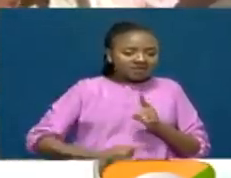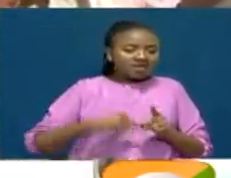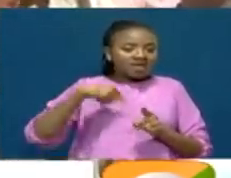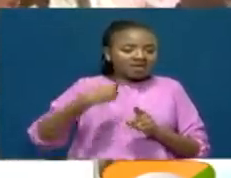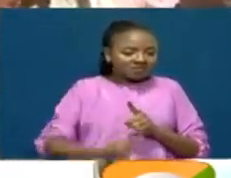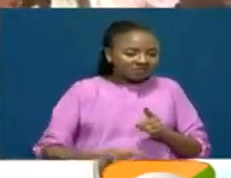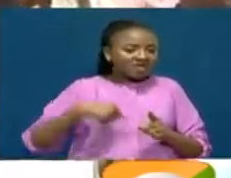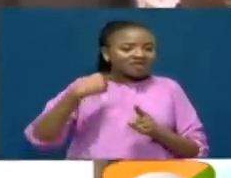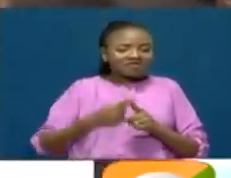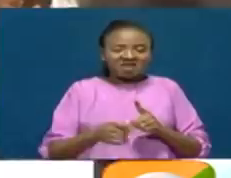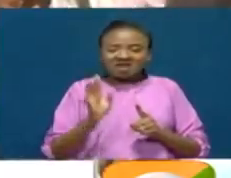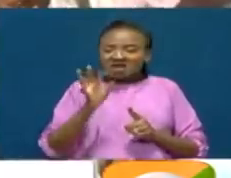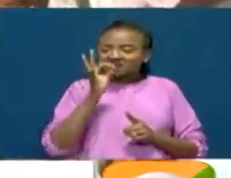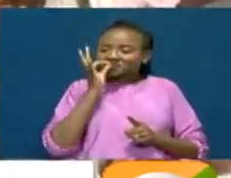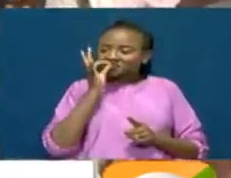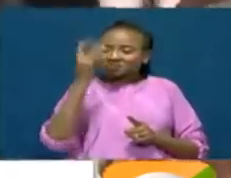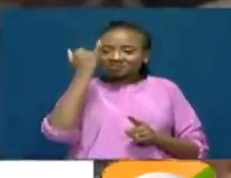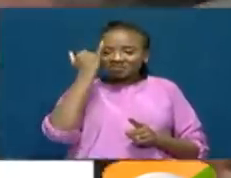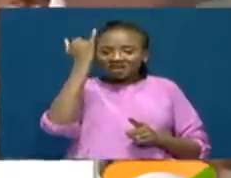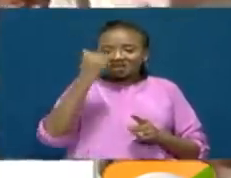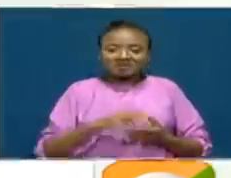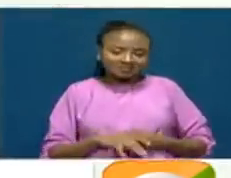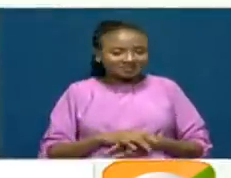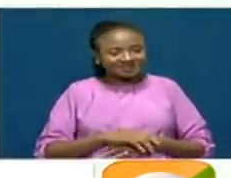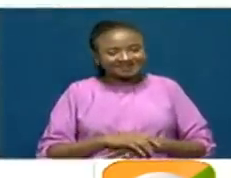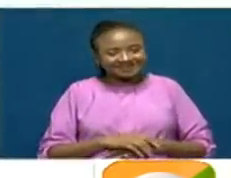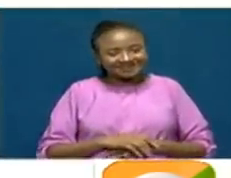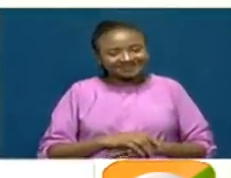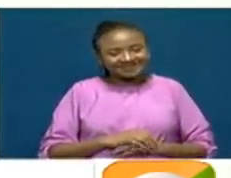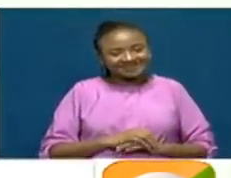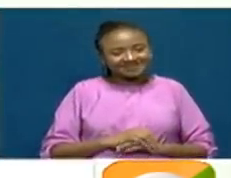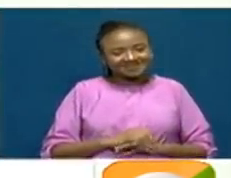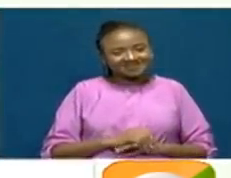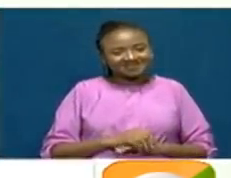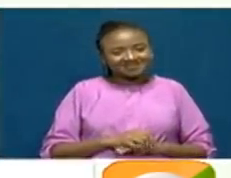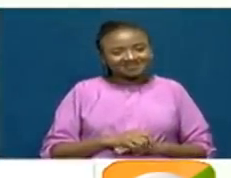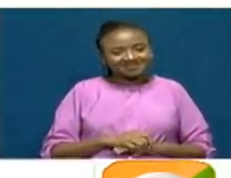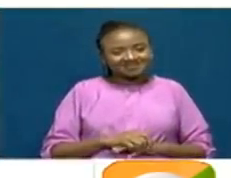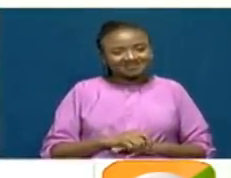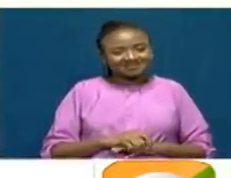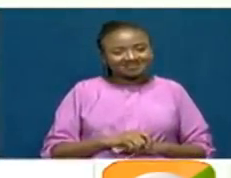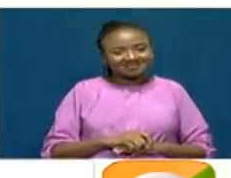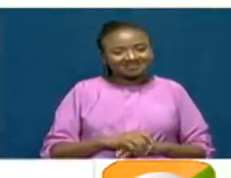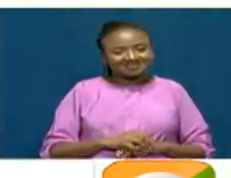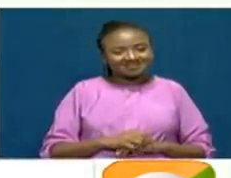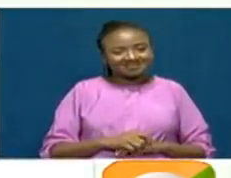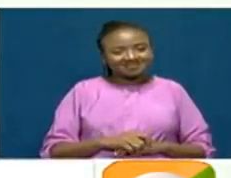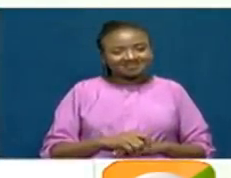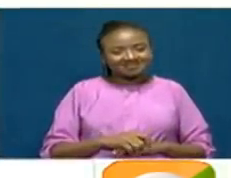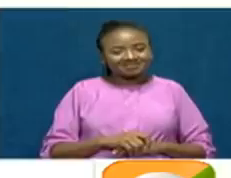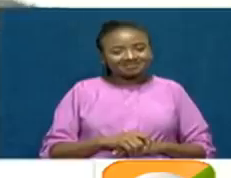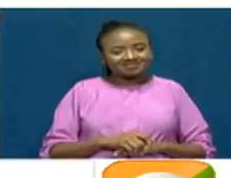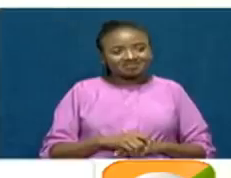year itakuwa kitu ya maana sana. Vitu za kivita kutoka upande wa kushoto.